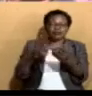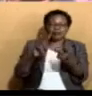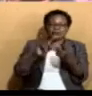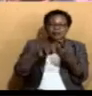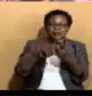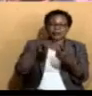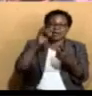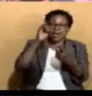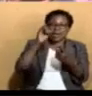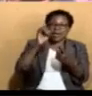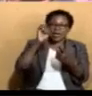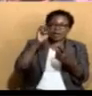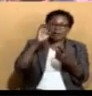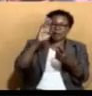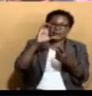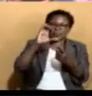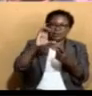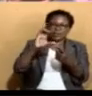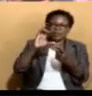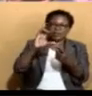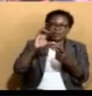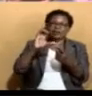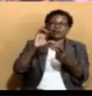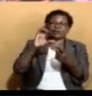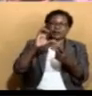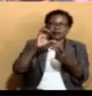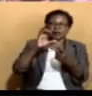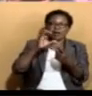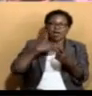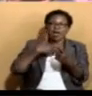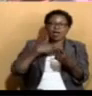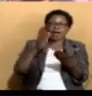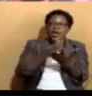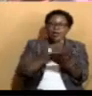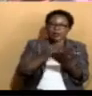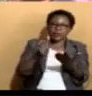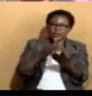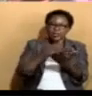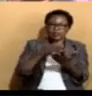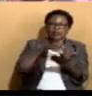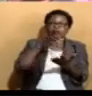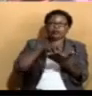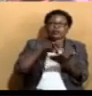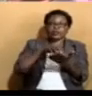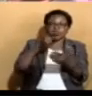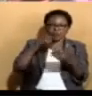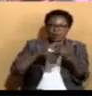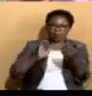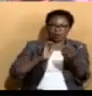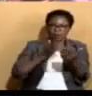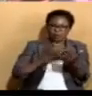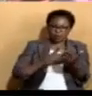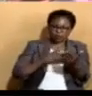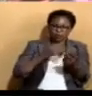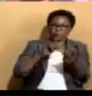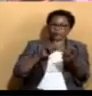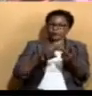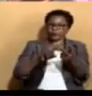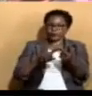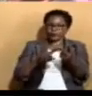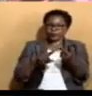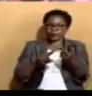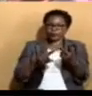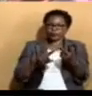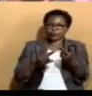the IEBC law contemplated vacancies in the commission, and